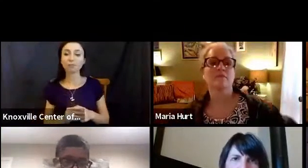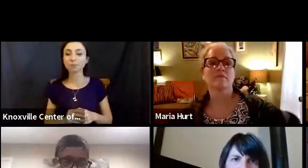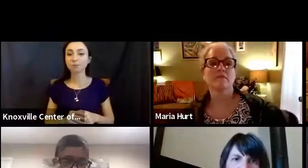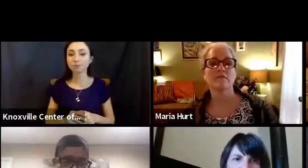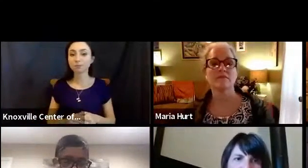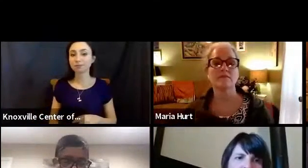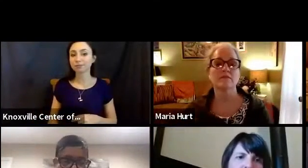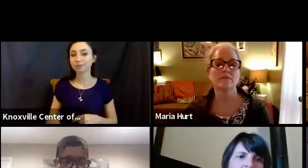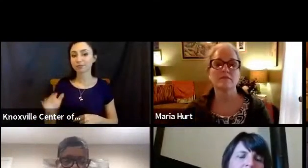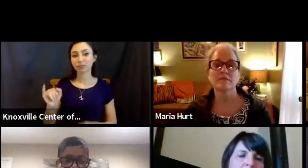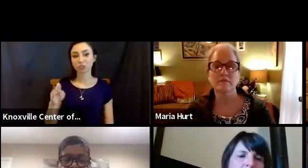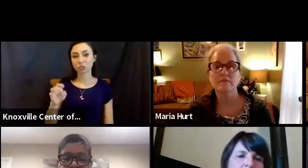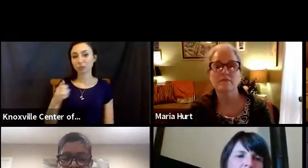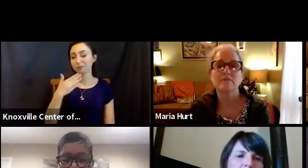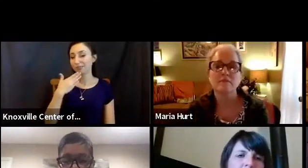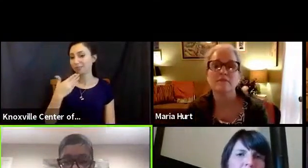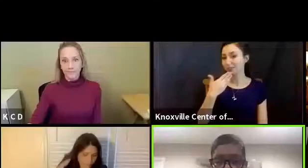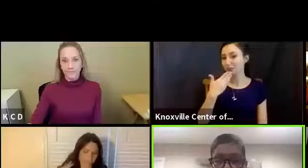Thank you.